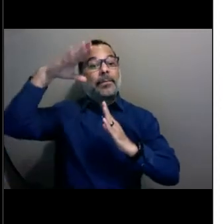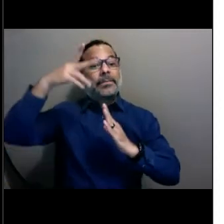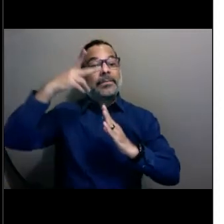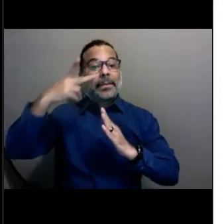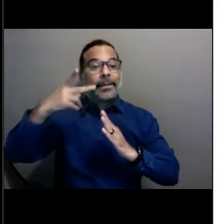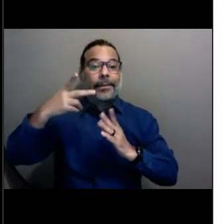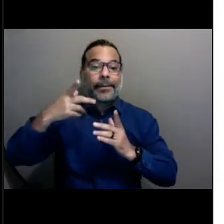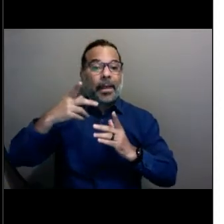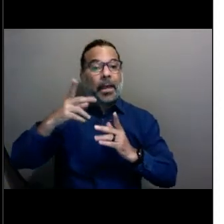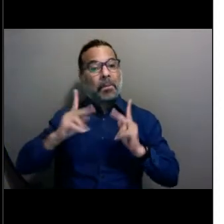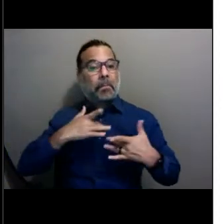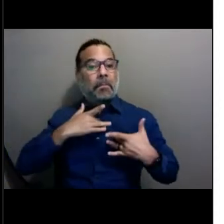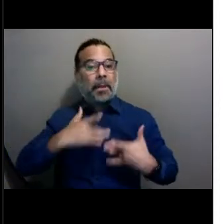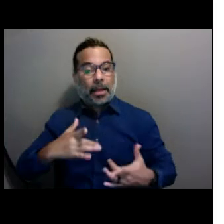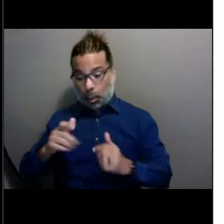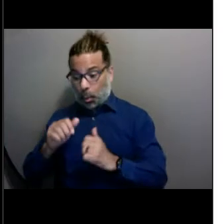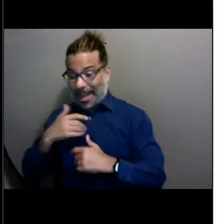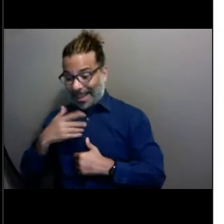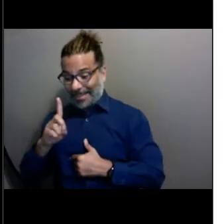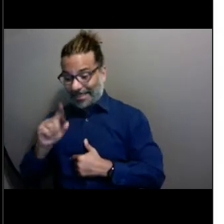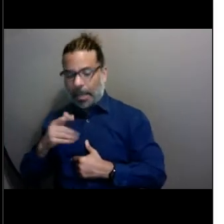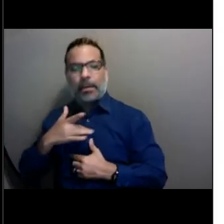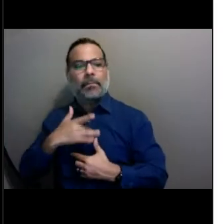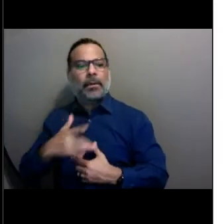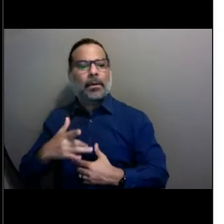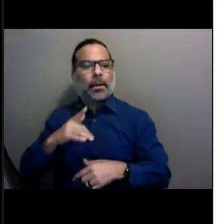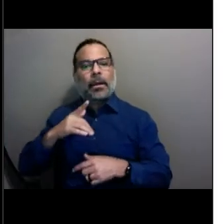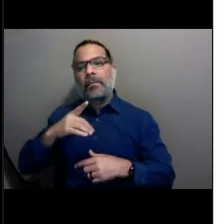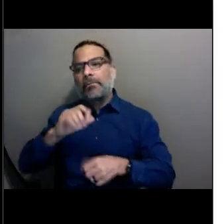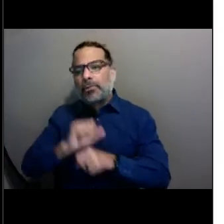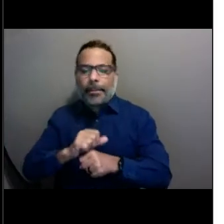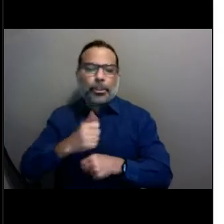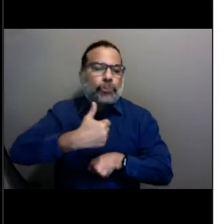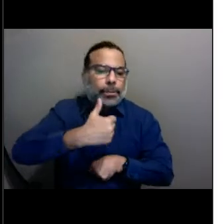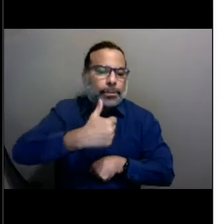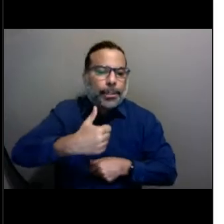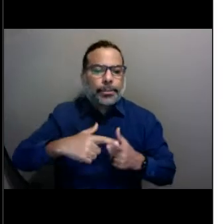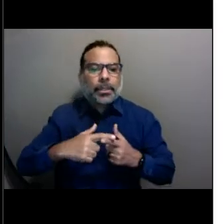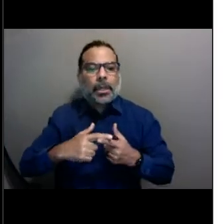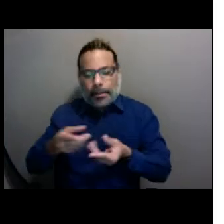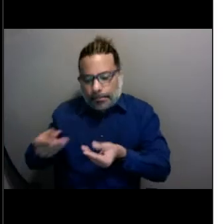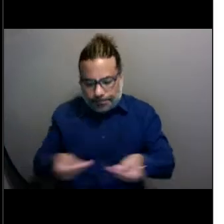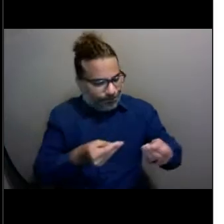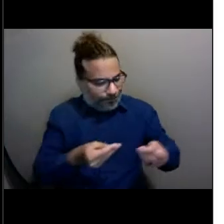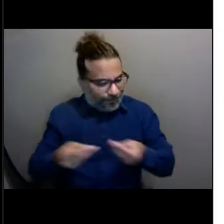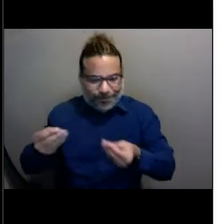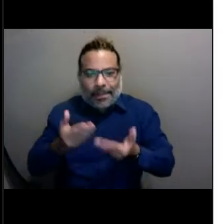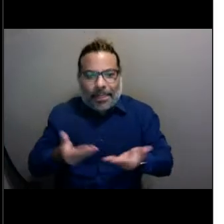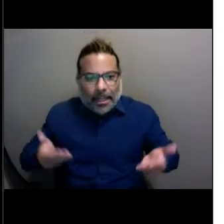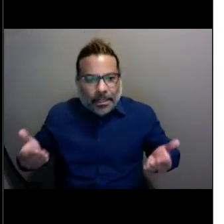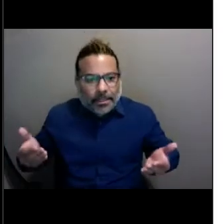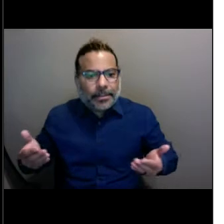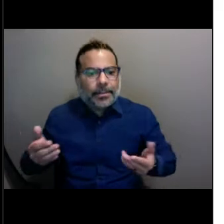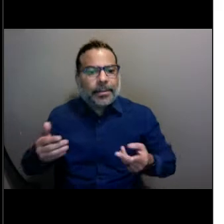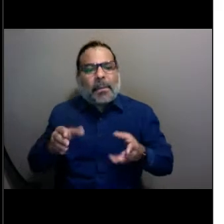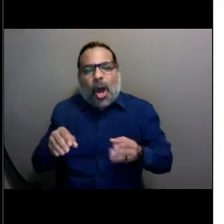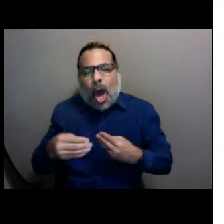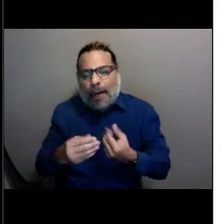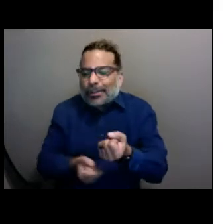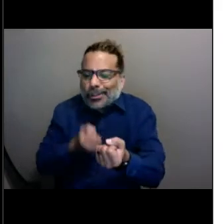disabilities are more likely to hold jobs in transportation, material moving, office administrative